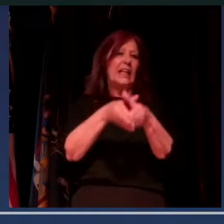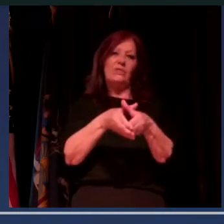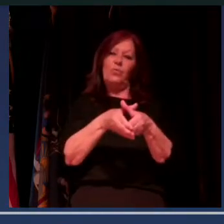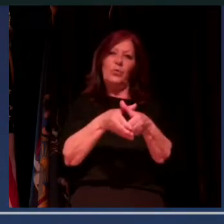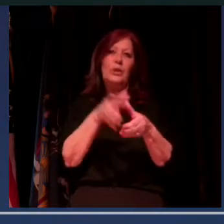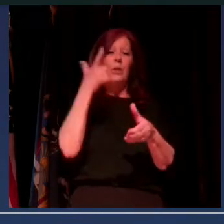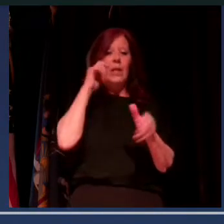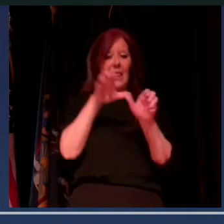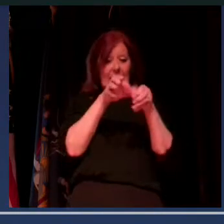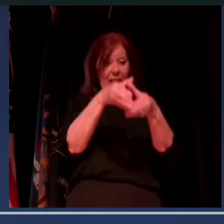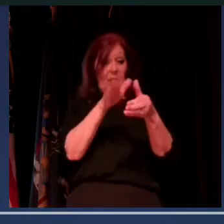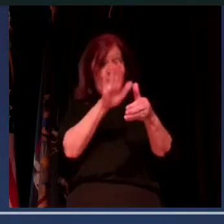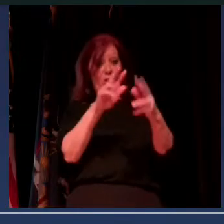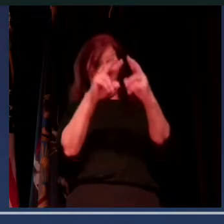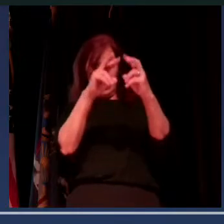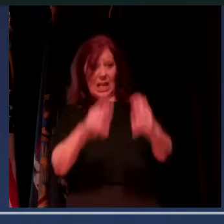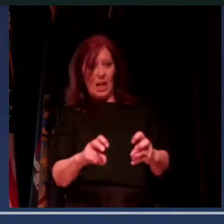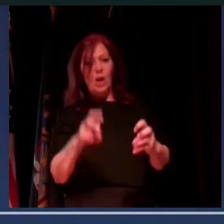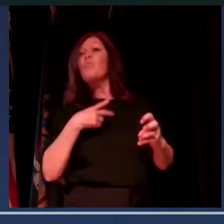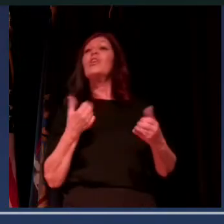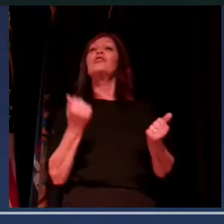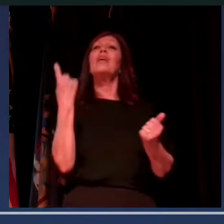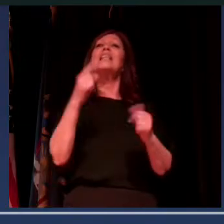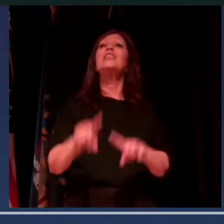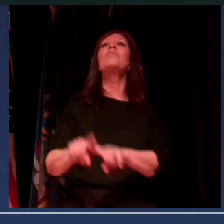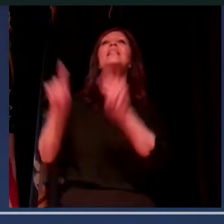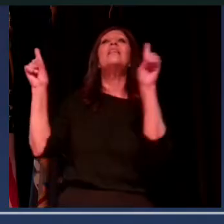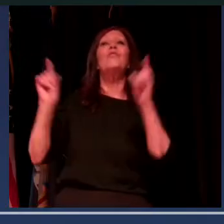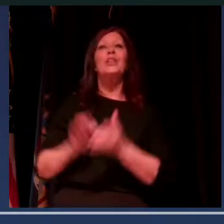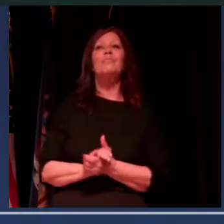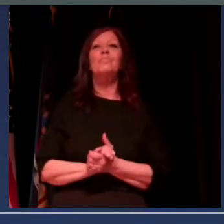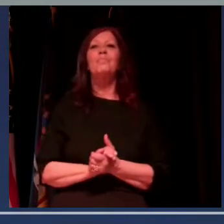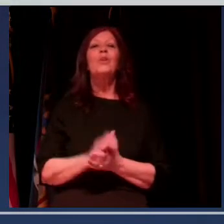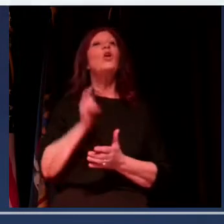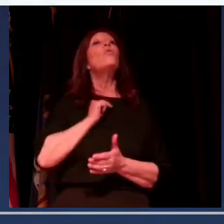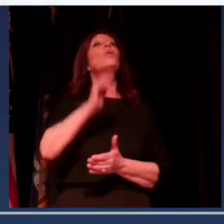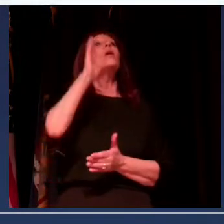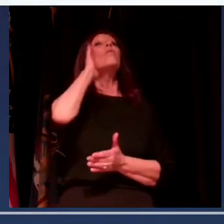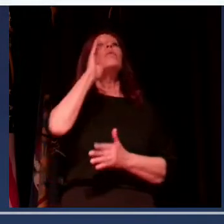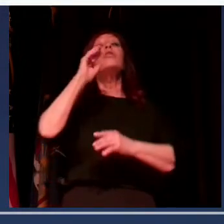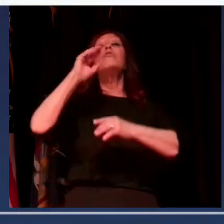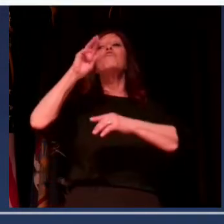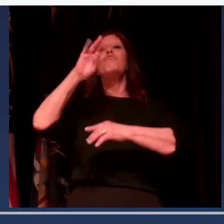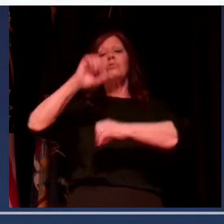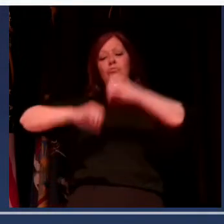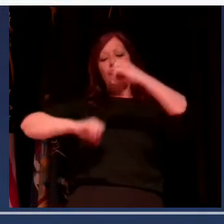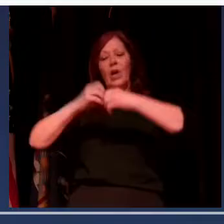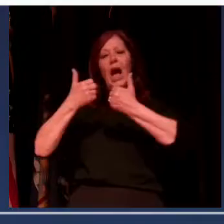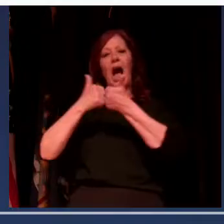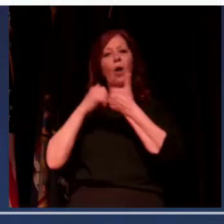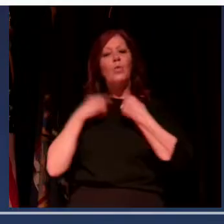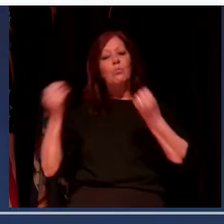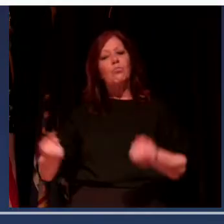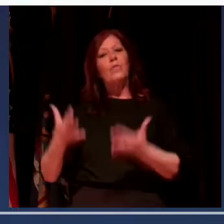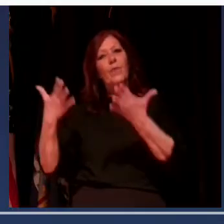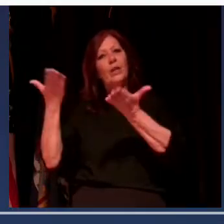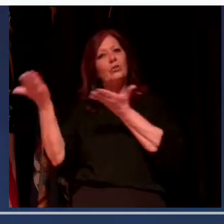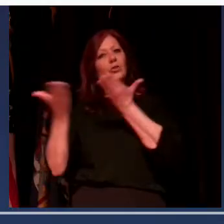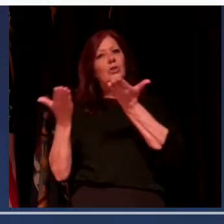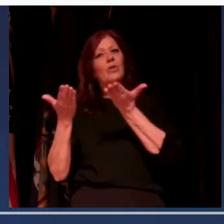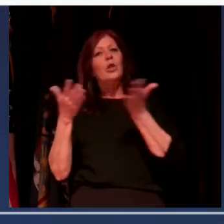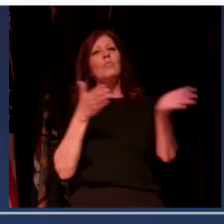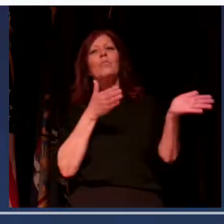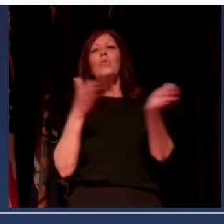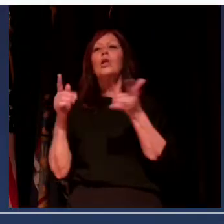force's analysis, we will try something different. We will restructure how we provide these services by moving towards an